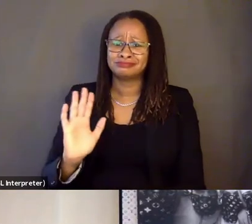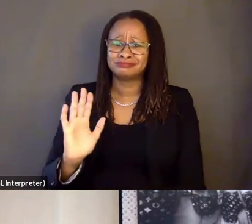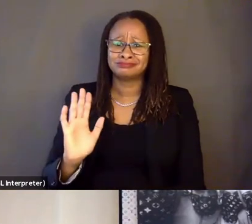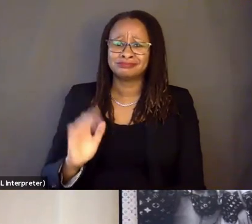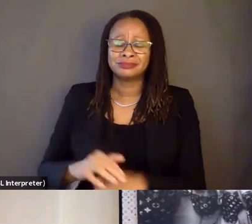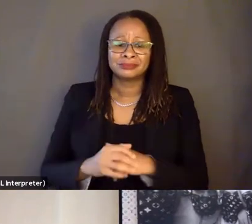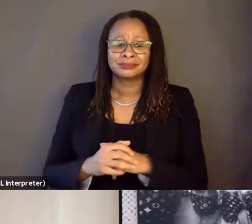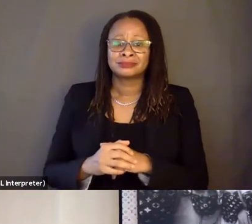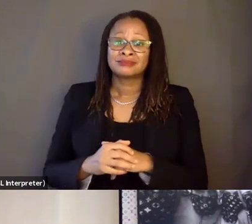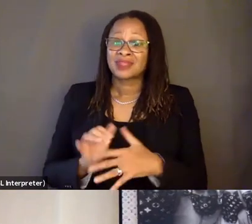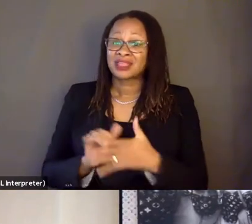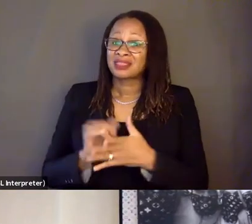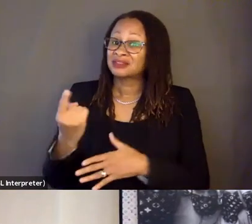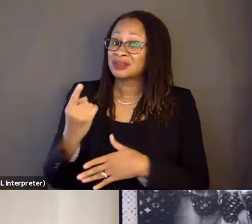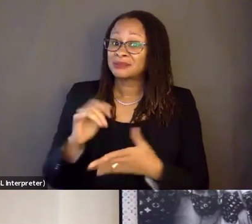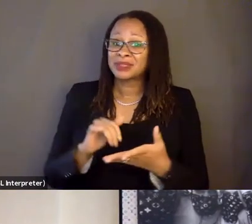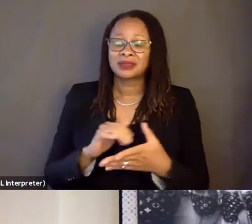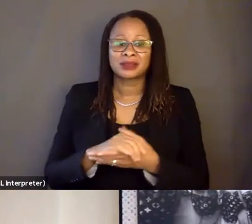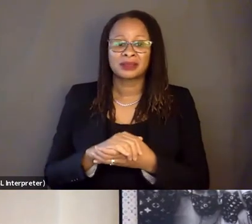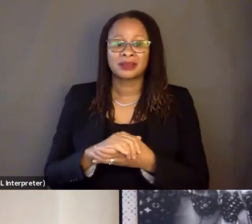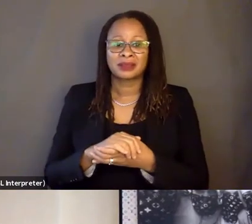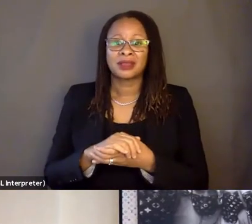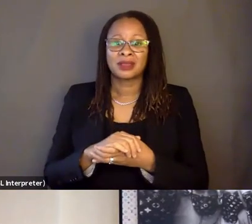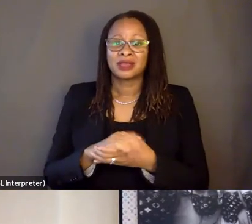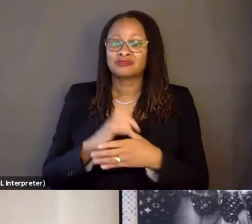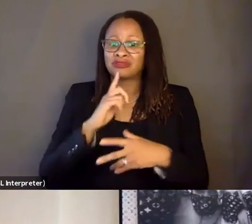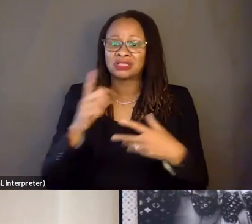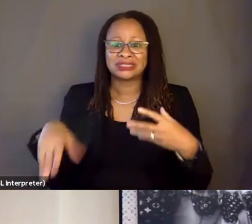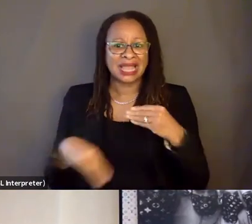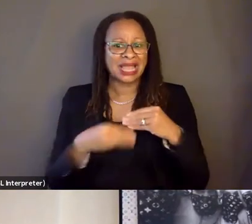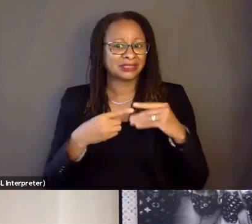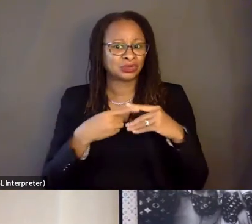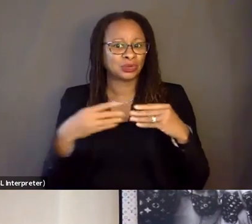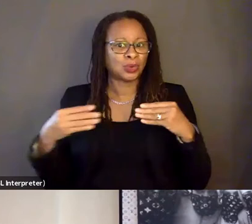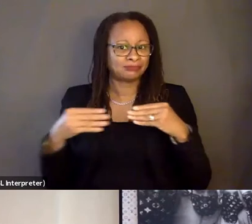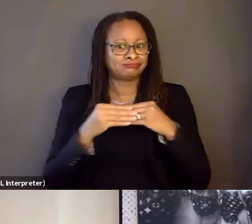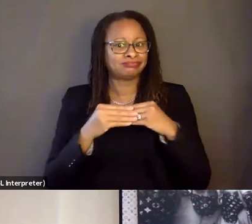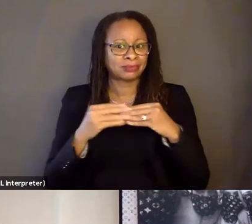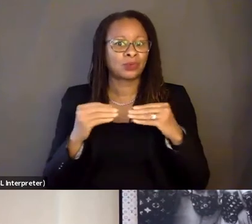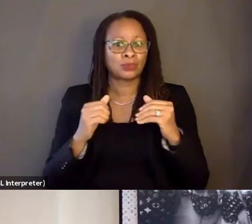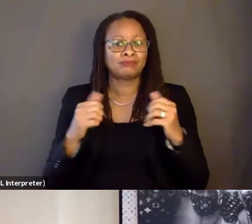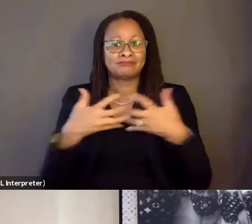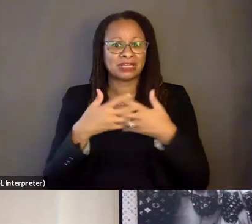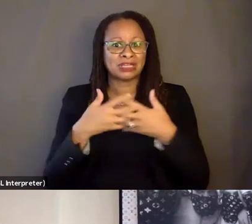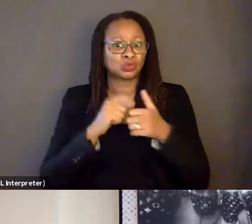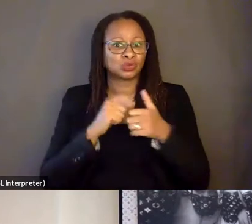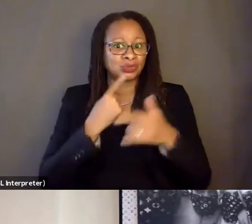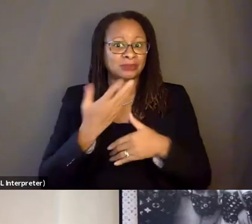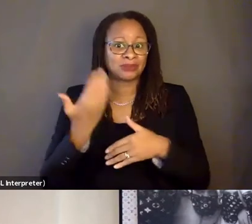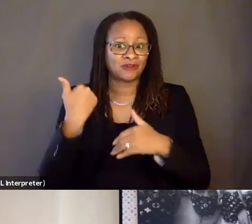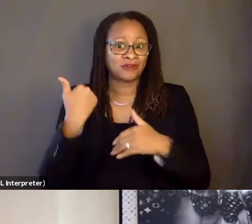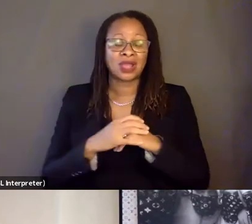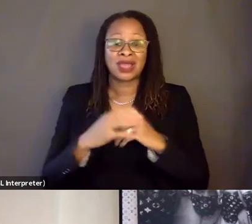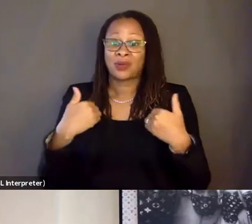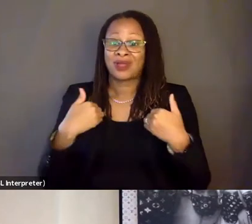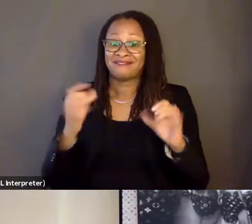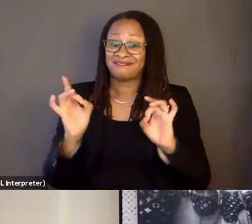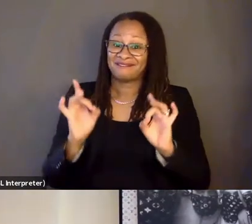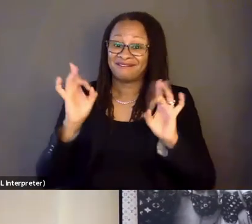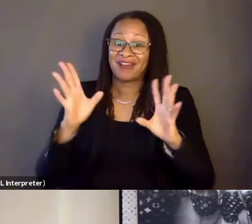This is something that I think dovetails to what you were saying before, of there is a violence